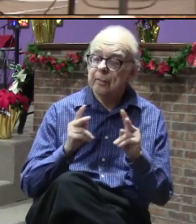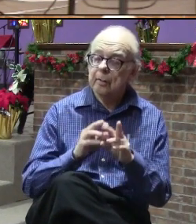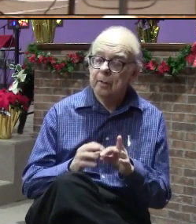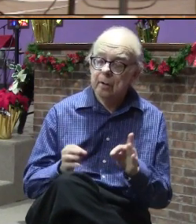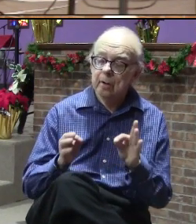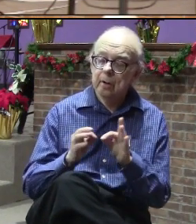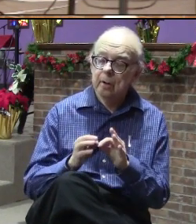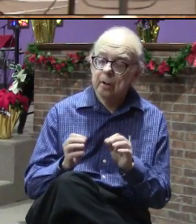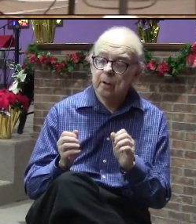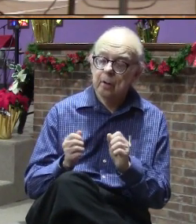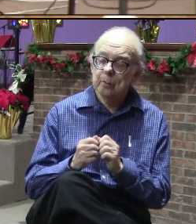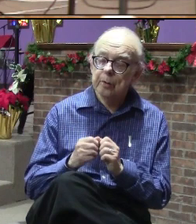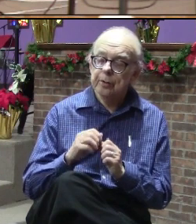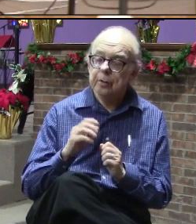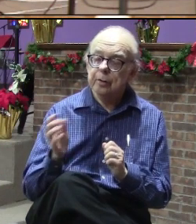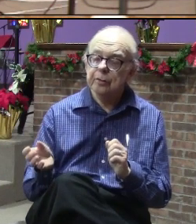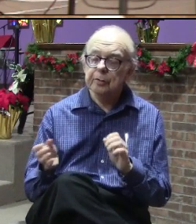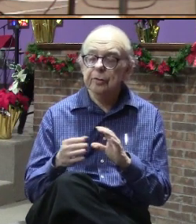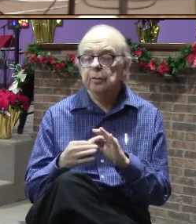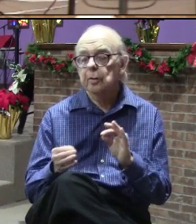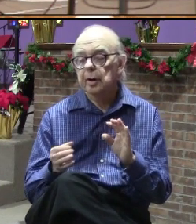in the Christmas story.